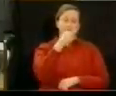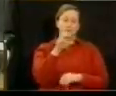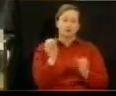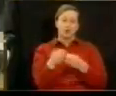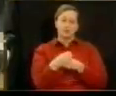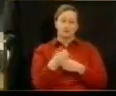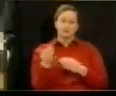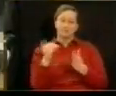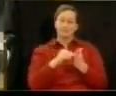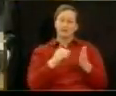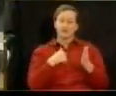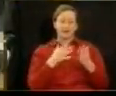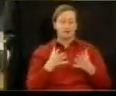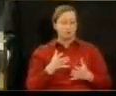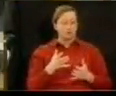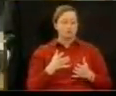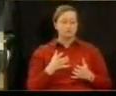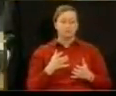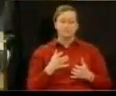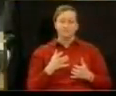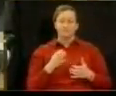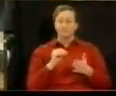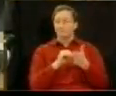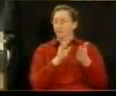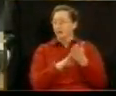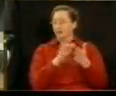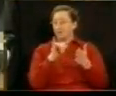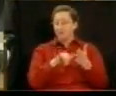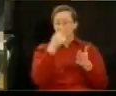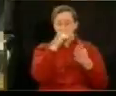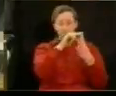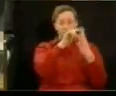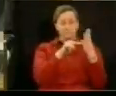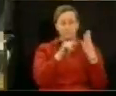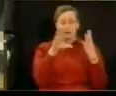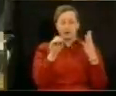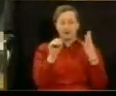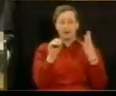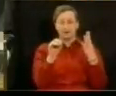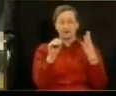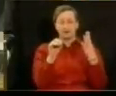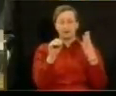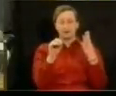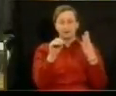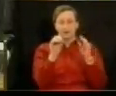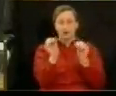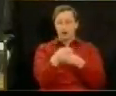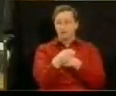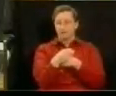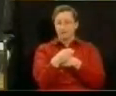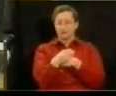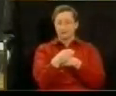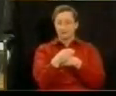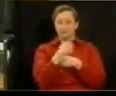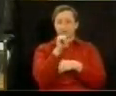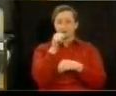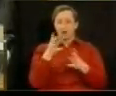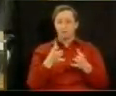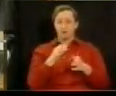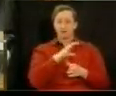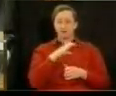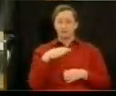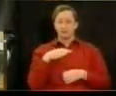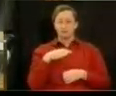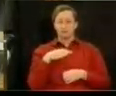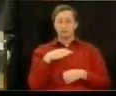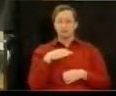want to put down that these are for the 4 countywide offices. I'm not seeking to have the commission